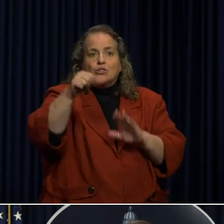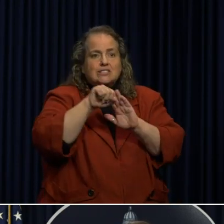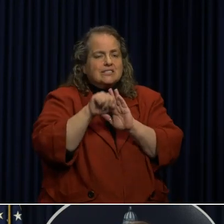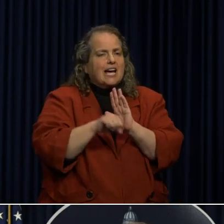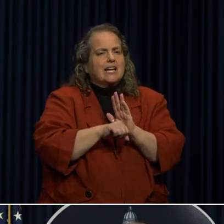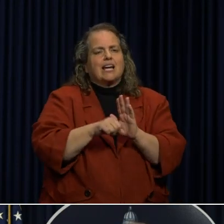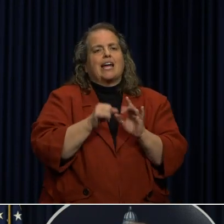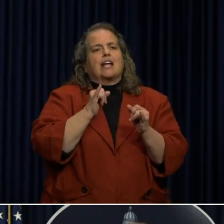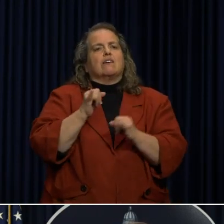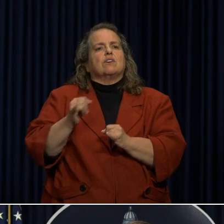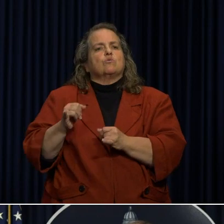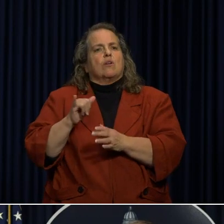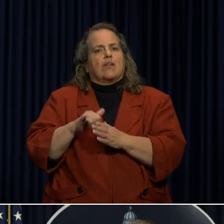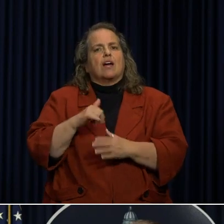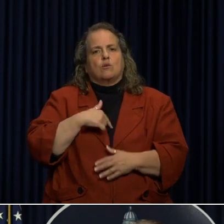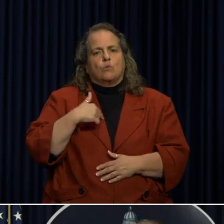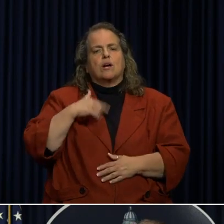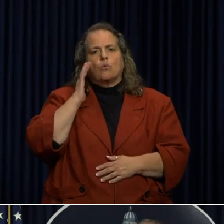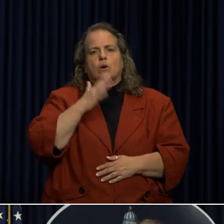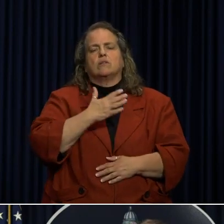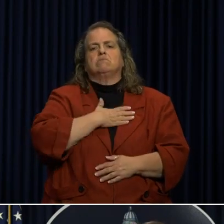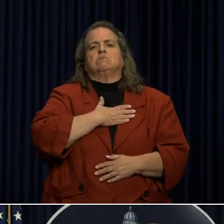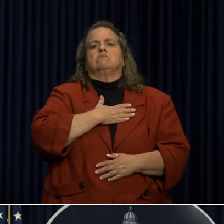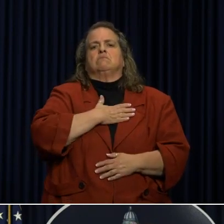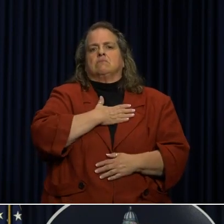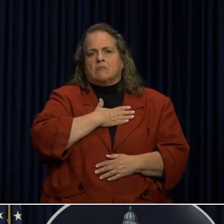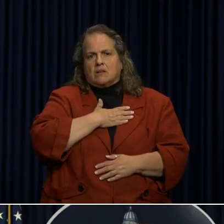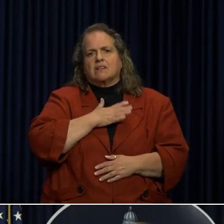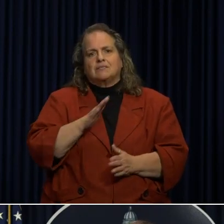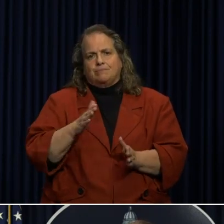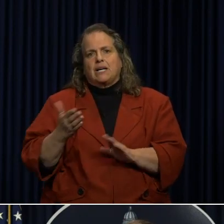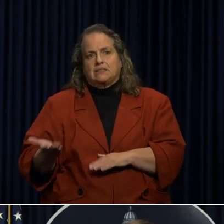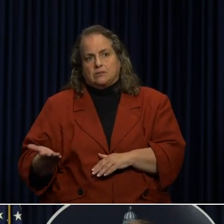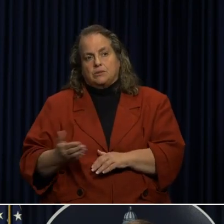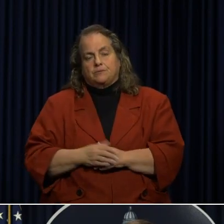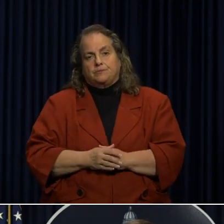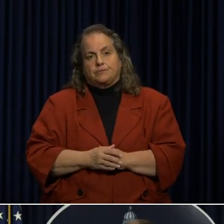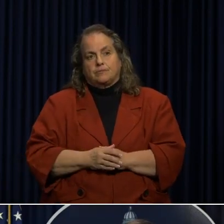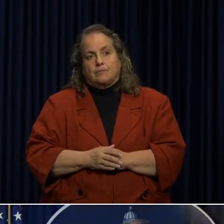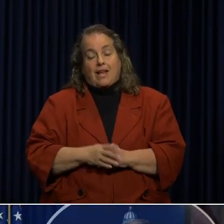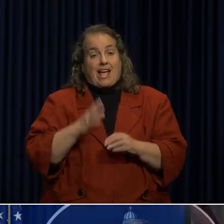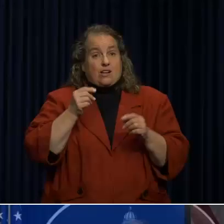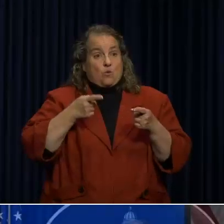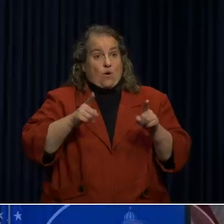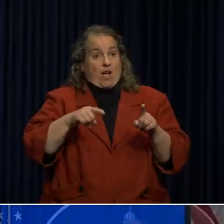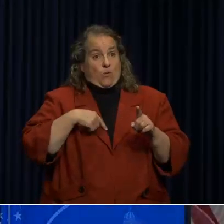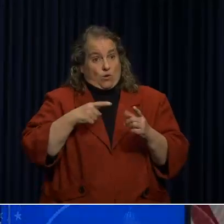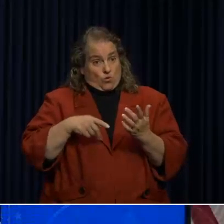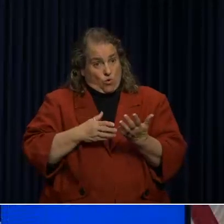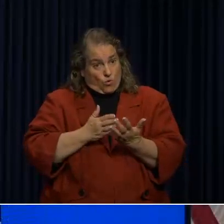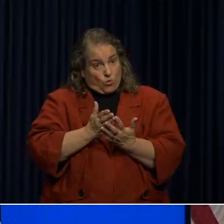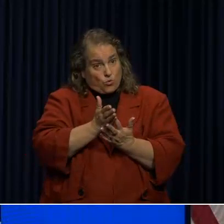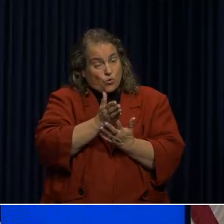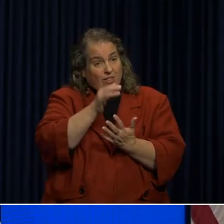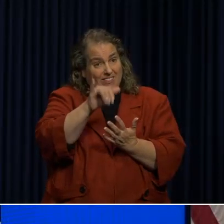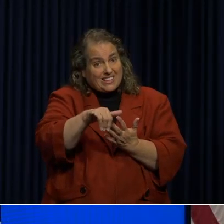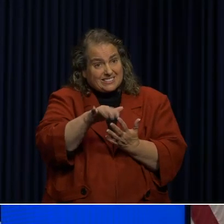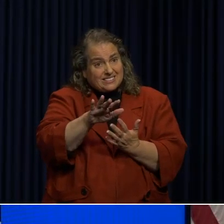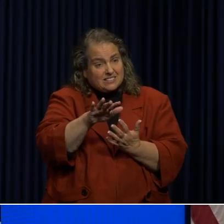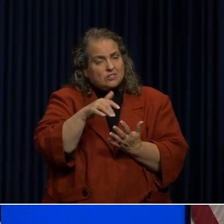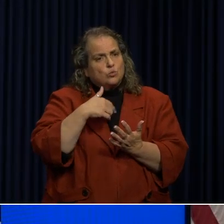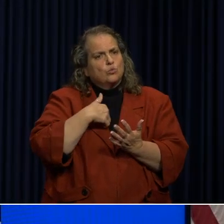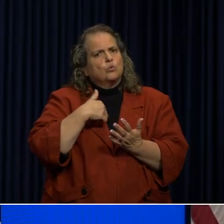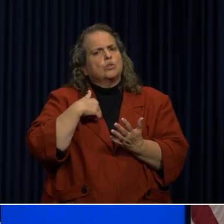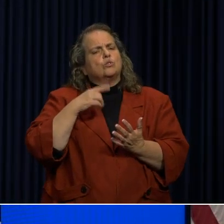will be missed. And while we're going through this, we also lose individuals to